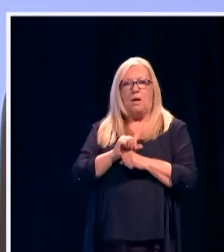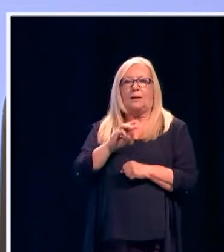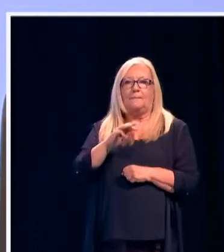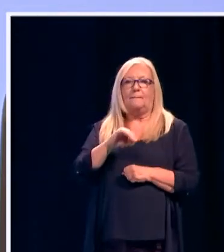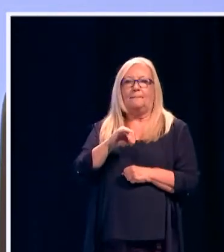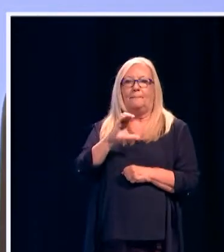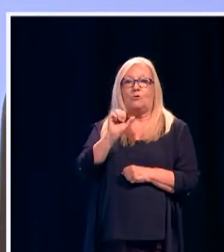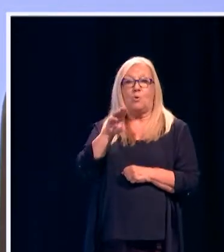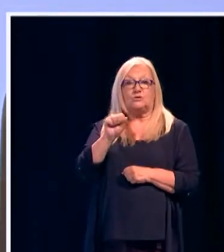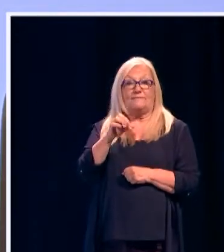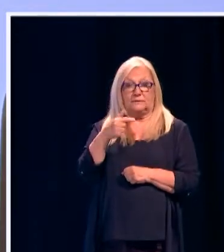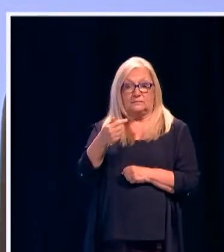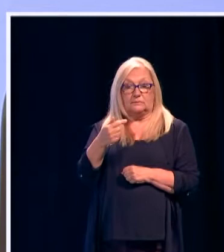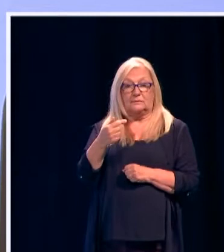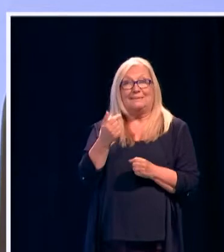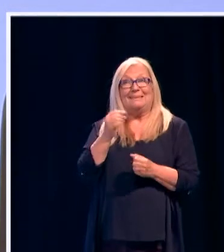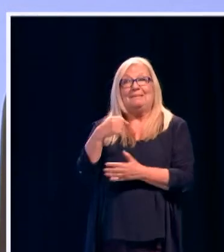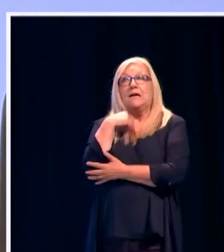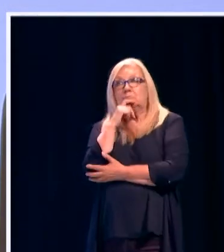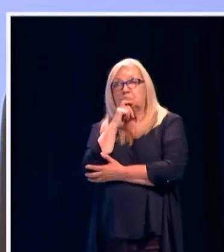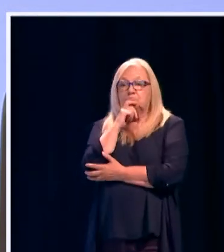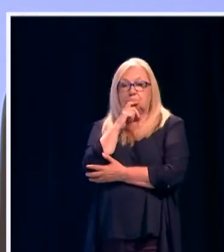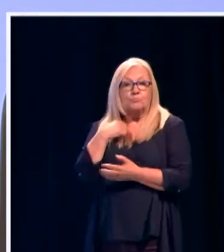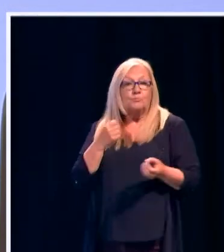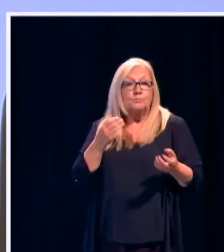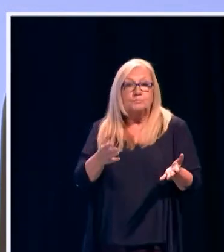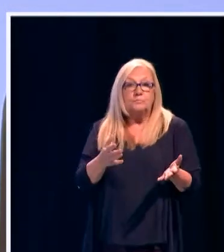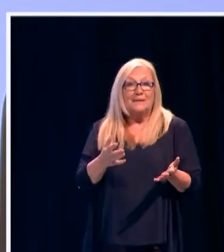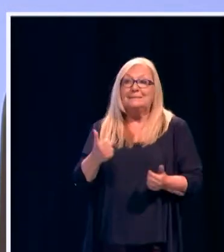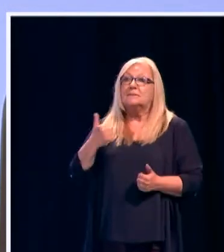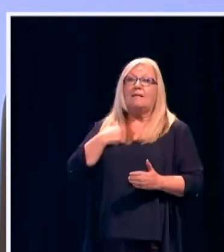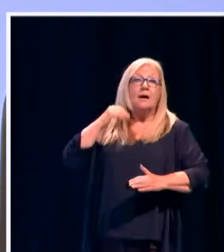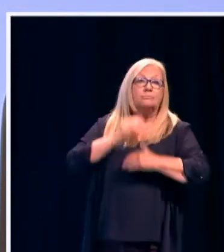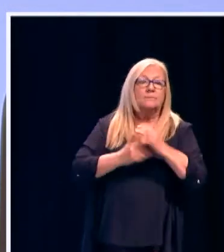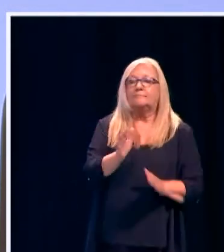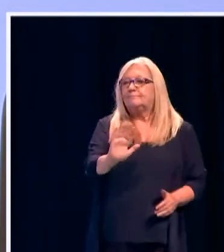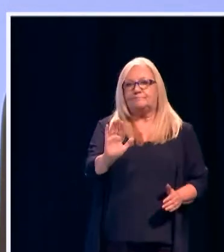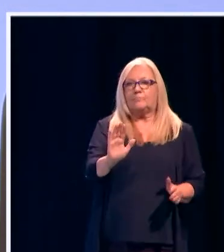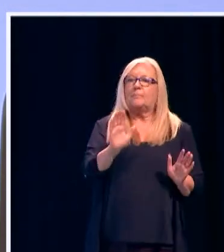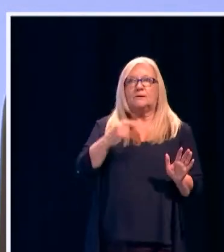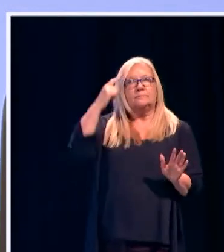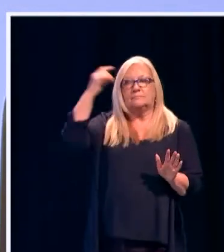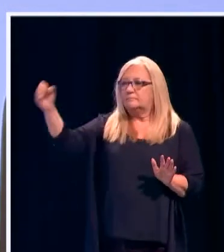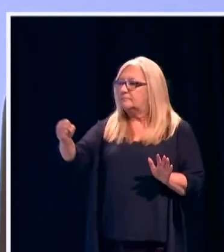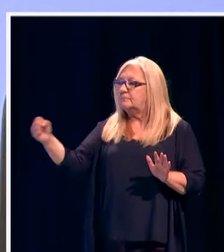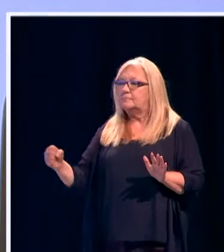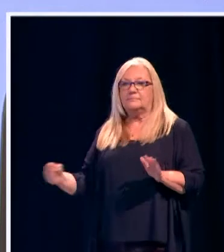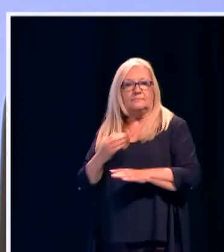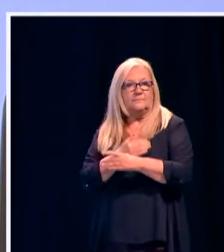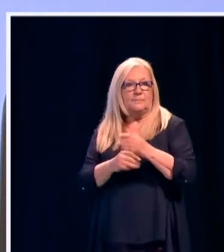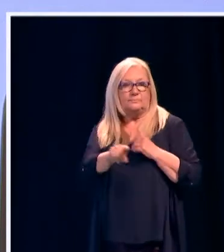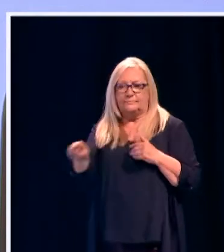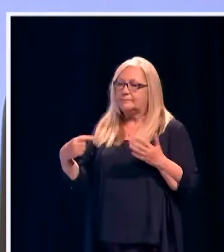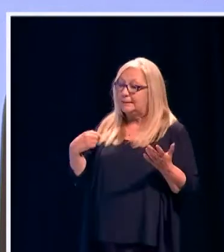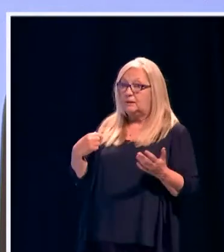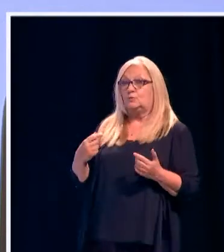and deliver this dream, we had to do it with people with disabilities. So my job at Microsoft when I joined